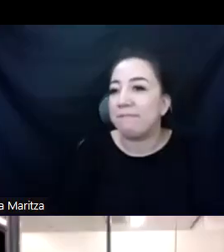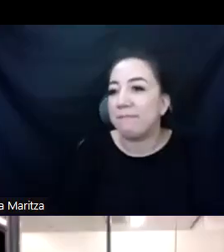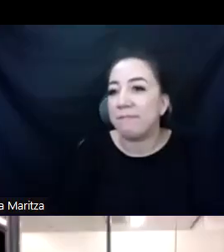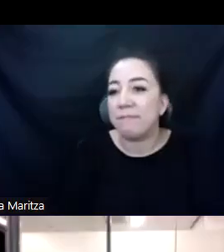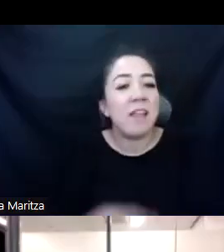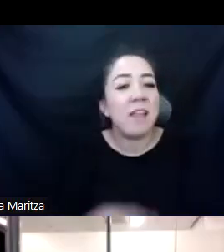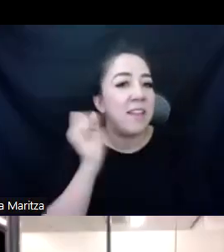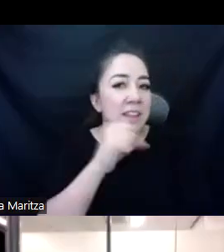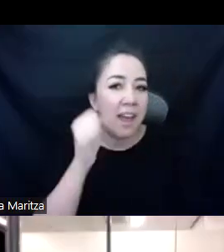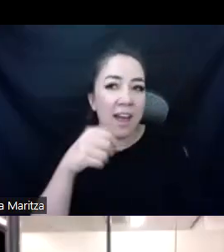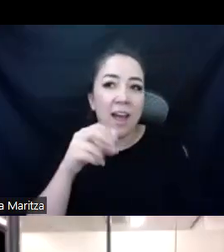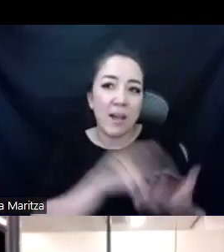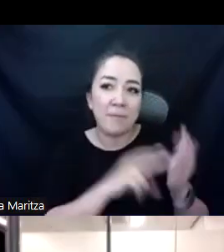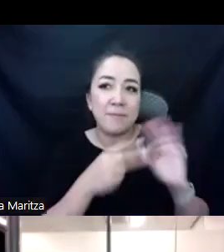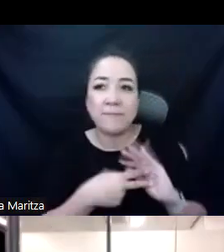Yeah, I mean,